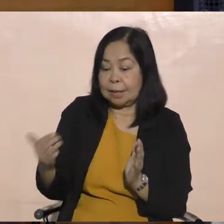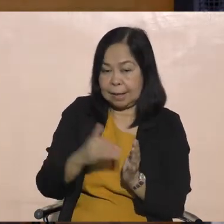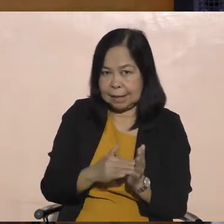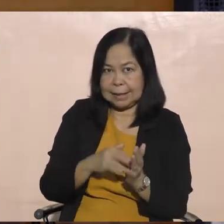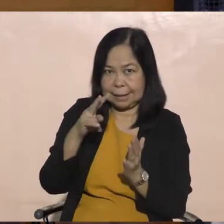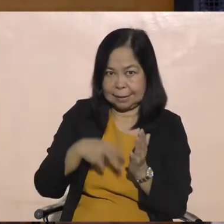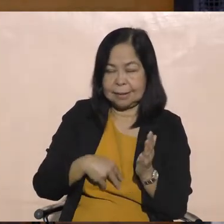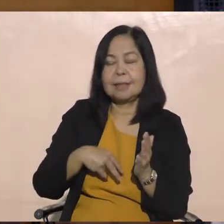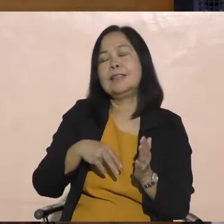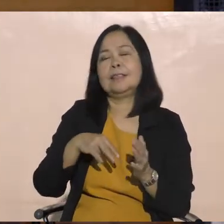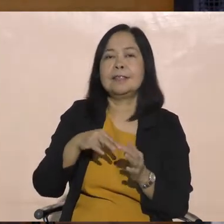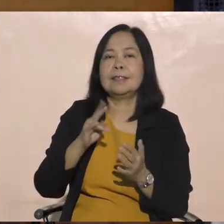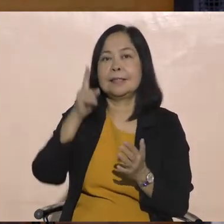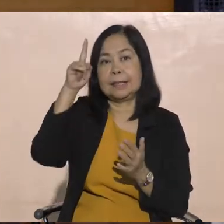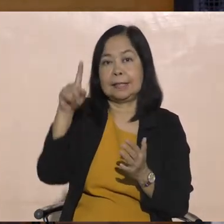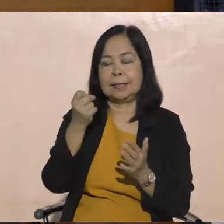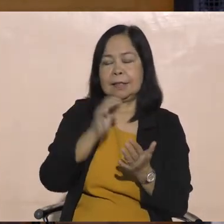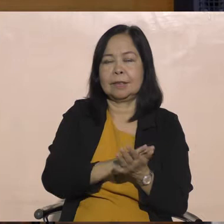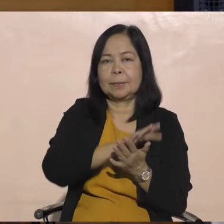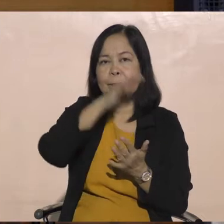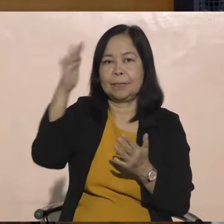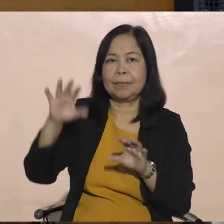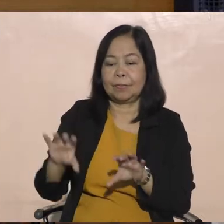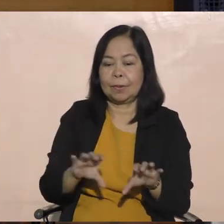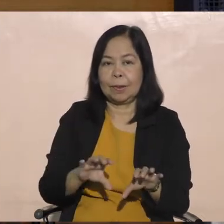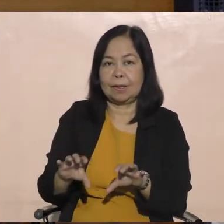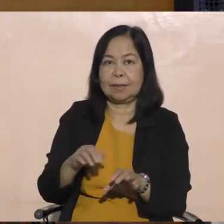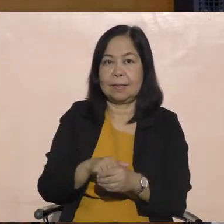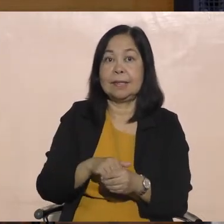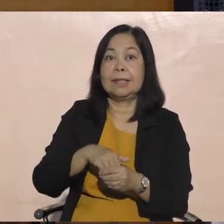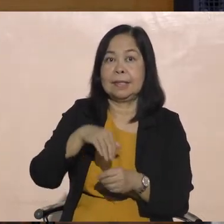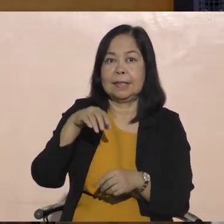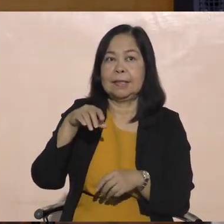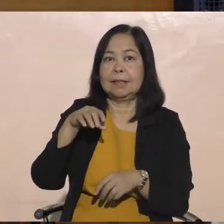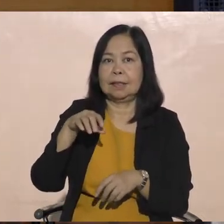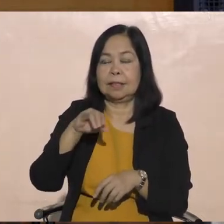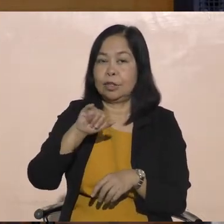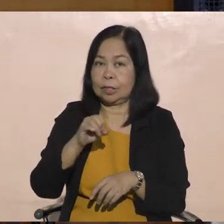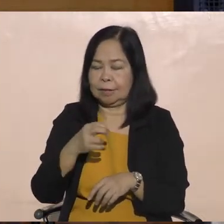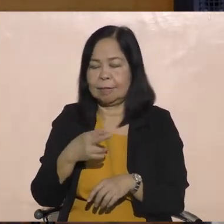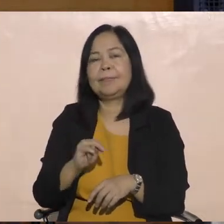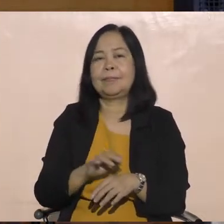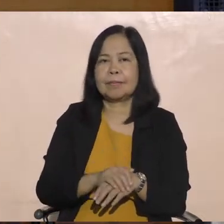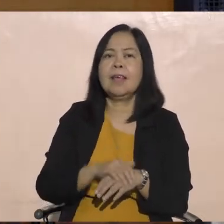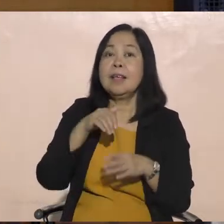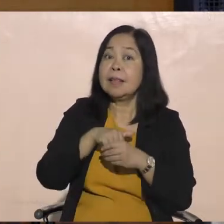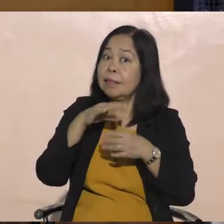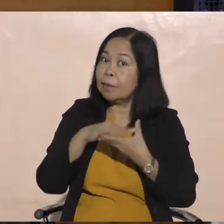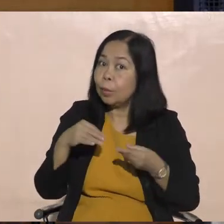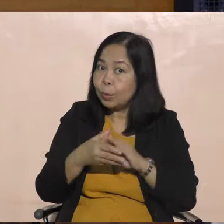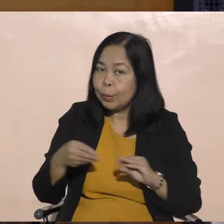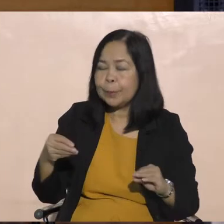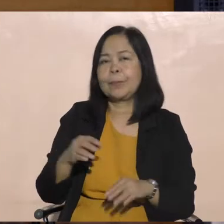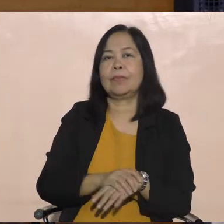Hallelujah. For this morning, God's glorious deeds. In the story, dear brothers and sisters, Martha and Mary